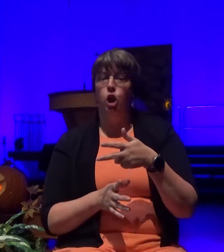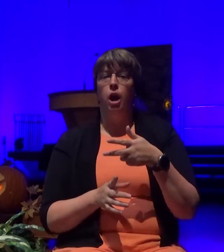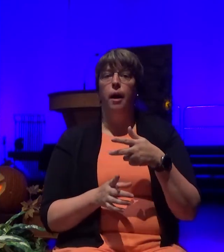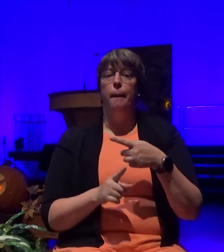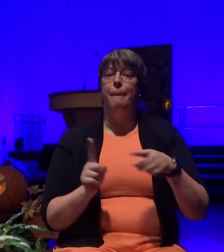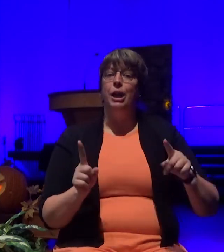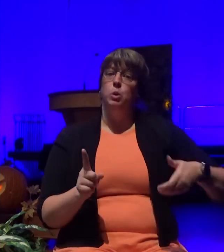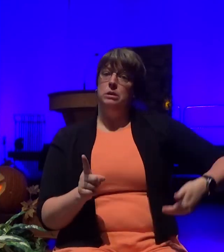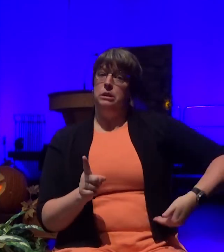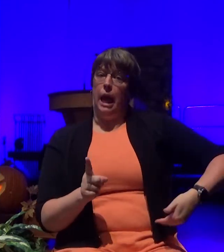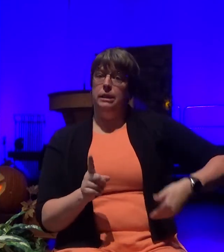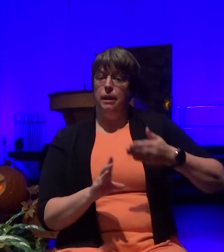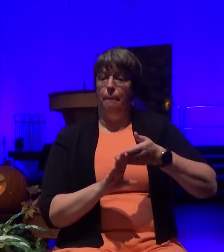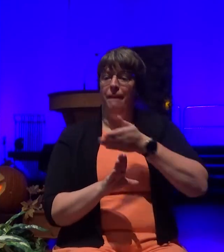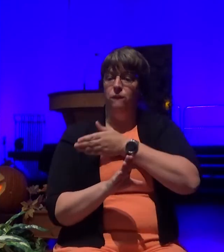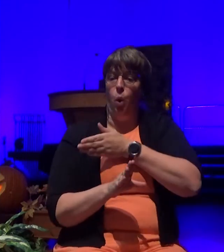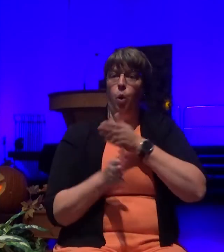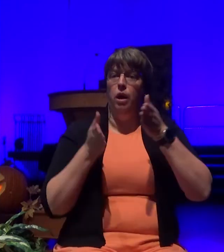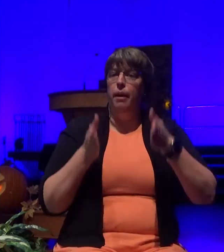them the person who's there.